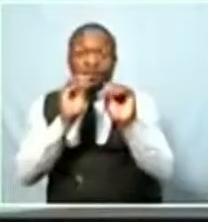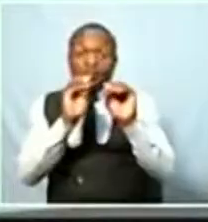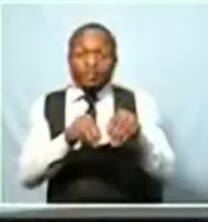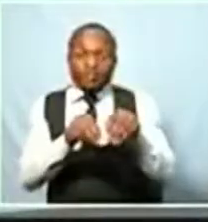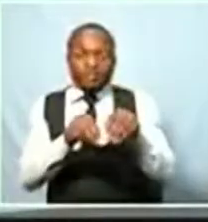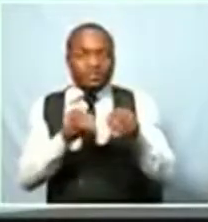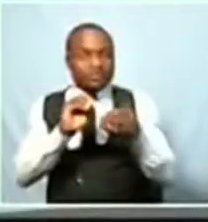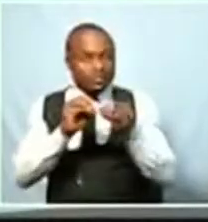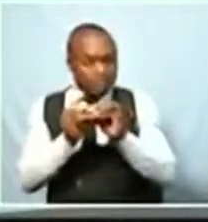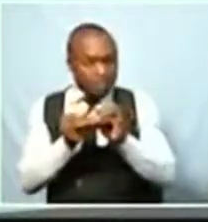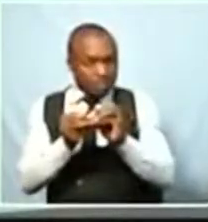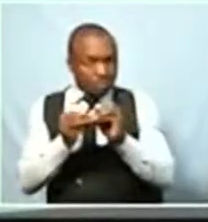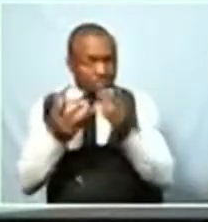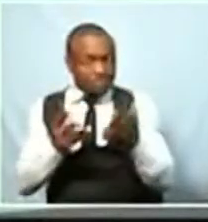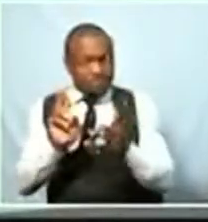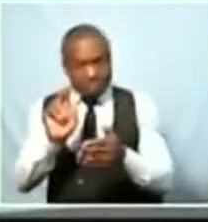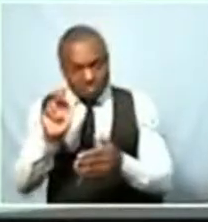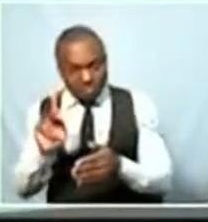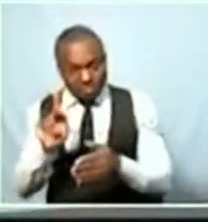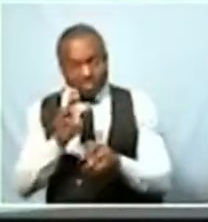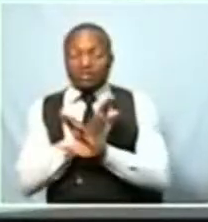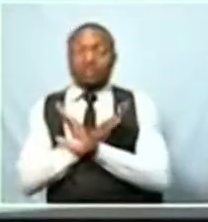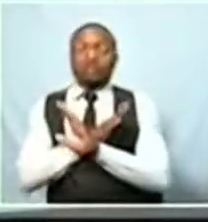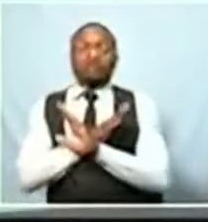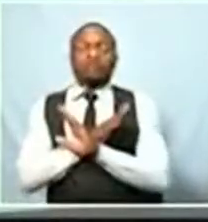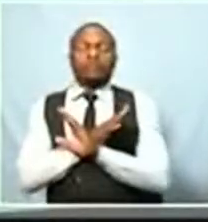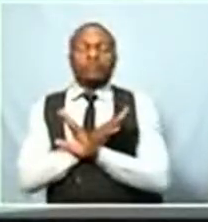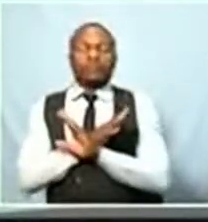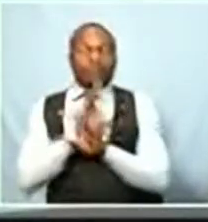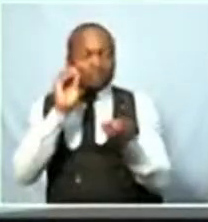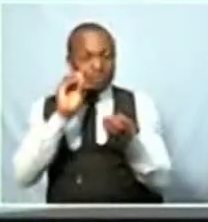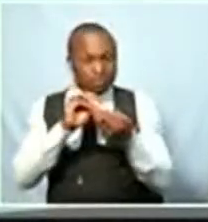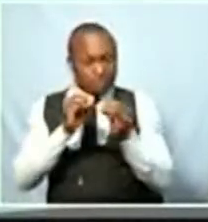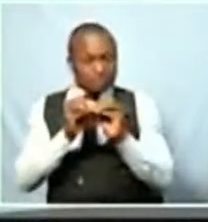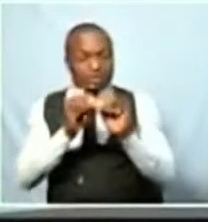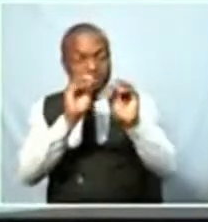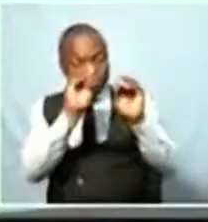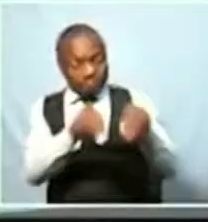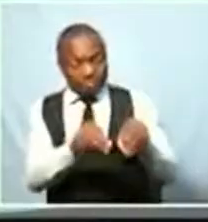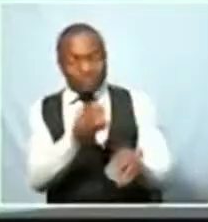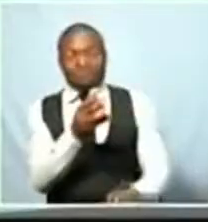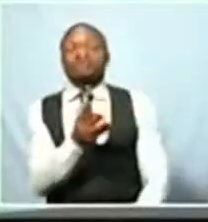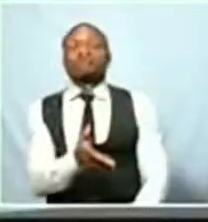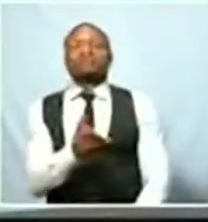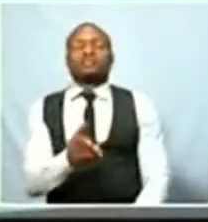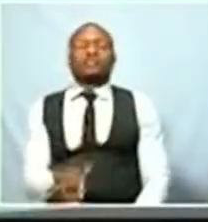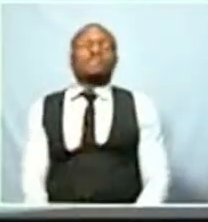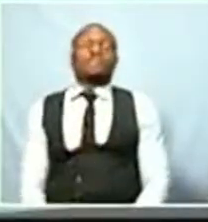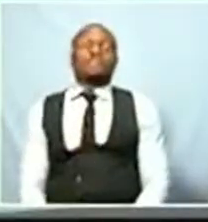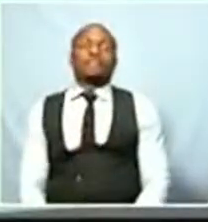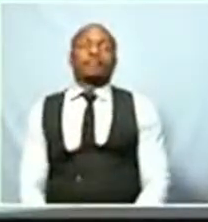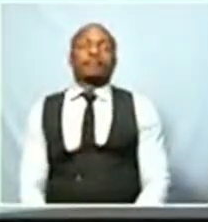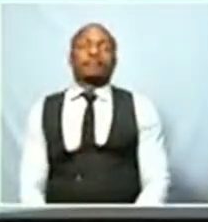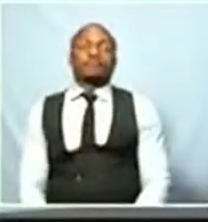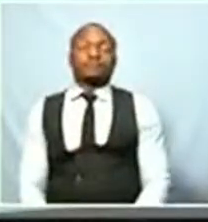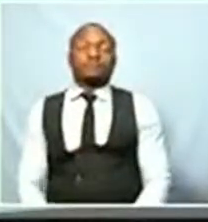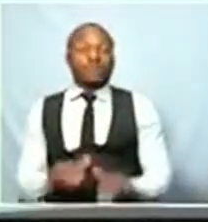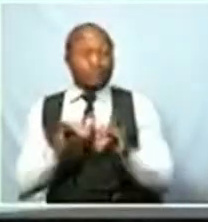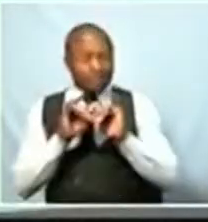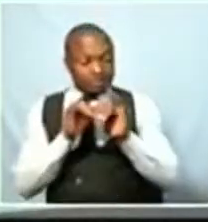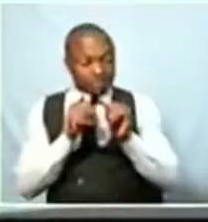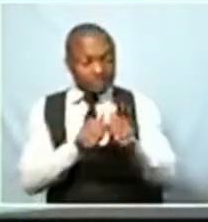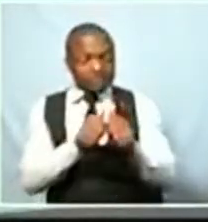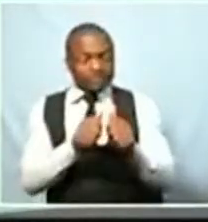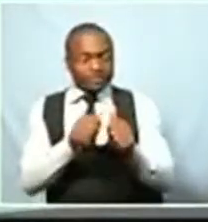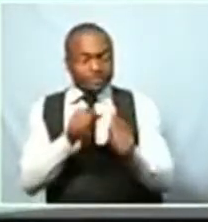Be it in Zambia, be it in the UK, be it anywhere, the ceilings are always there. So we live within those